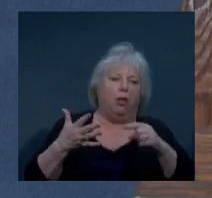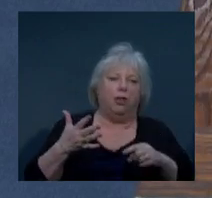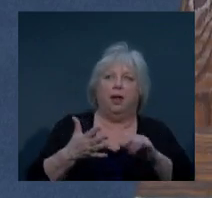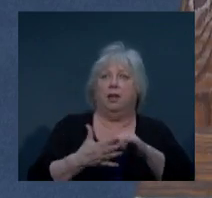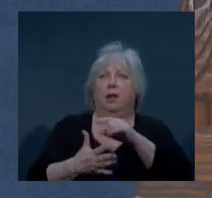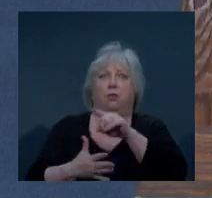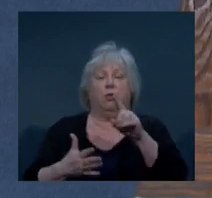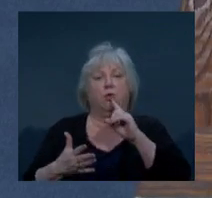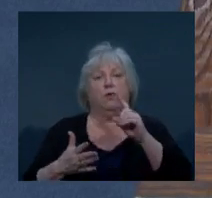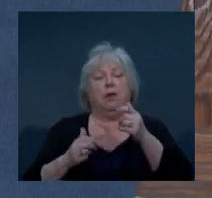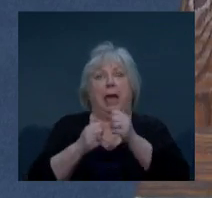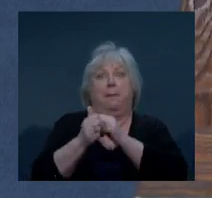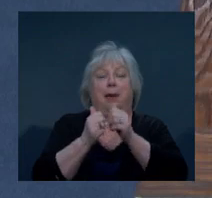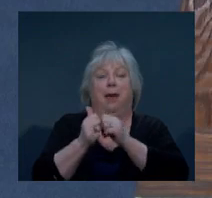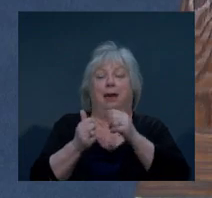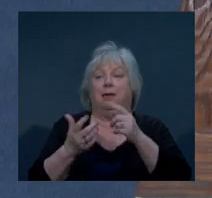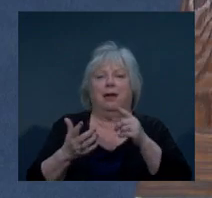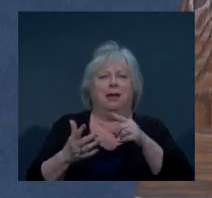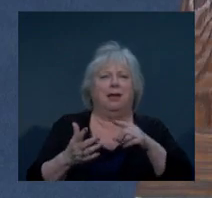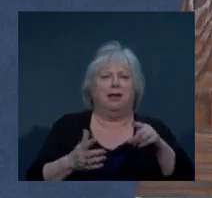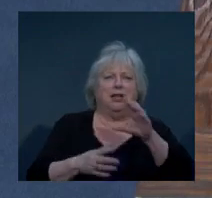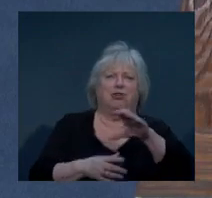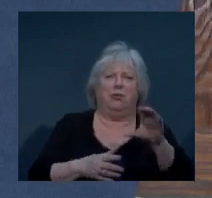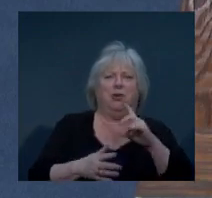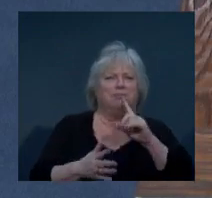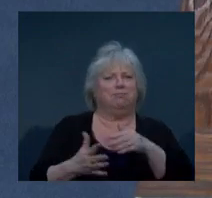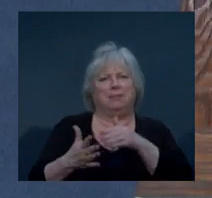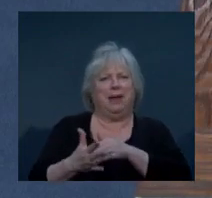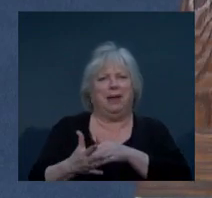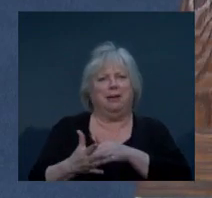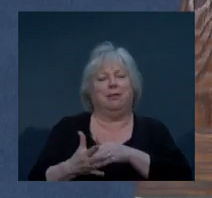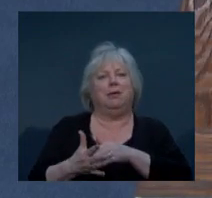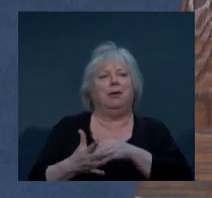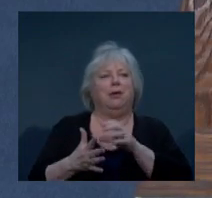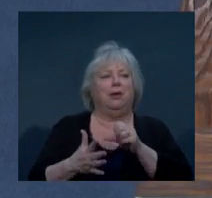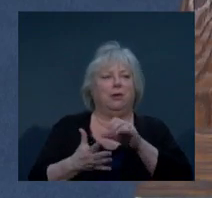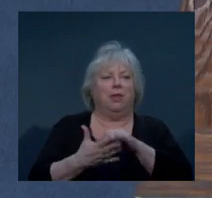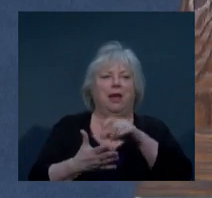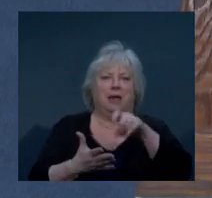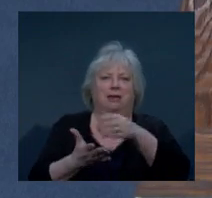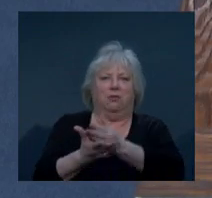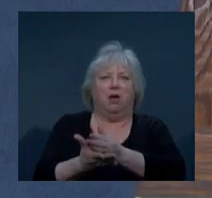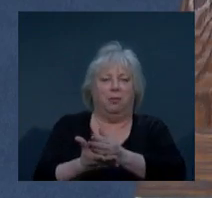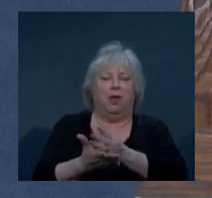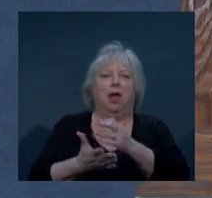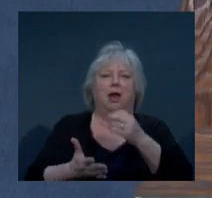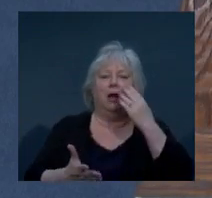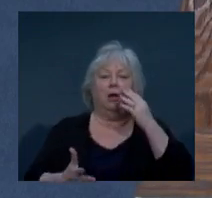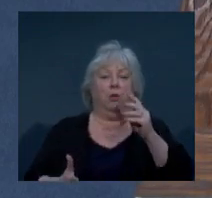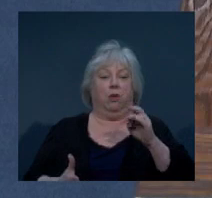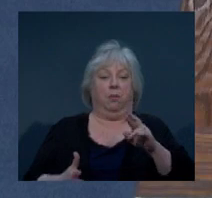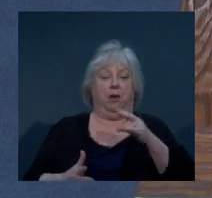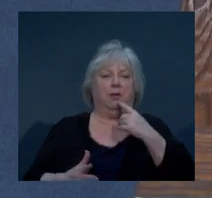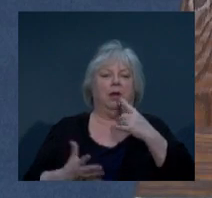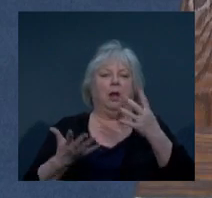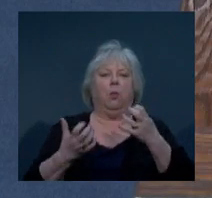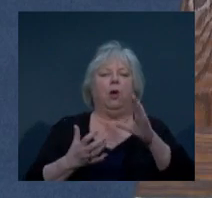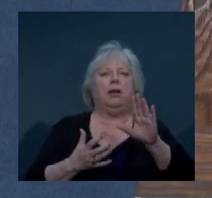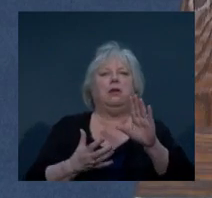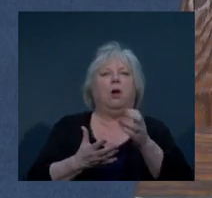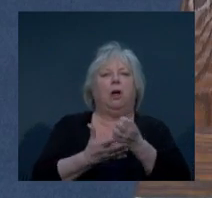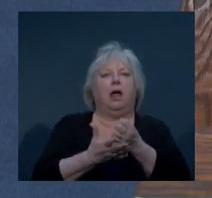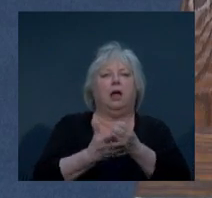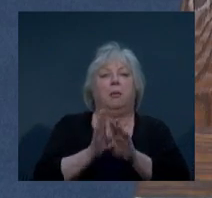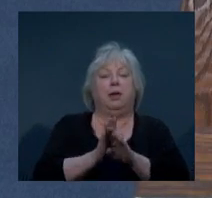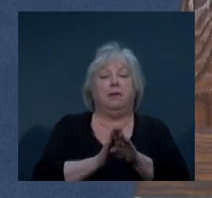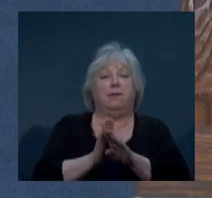campaigned for, they go against. And I think that needs to be stopped. And I know the mayor said he wants to have his own economic